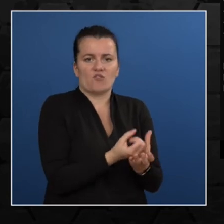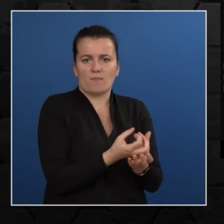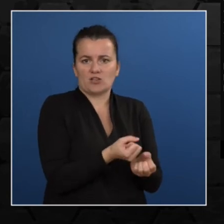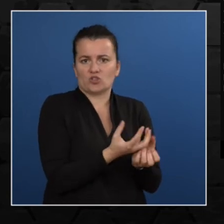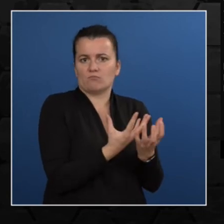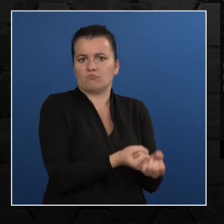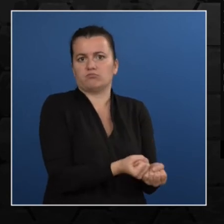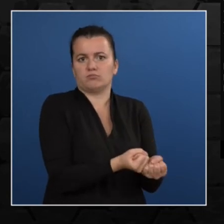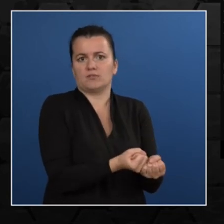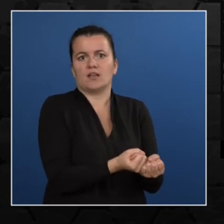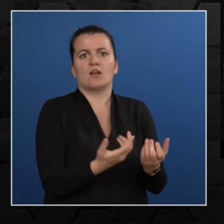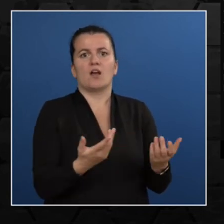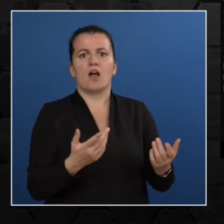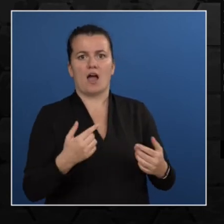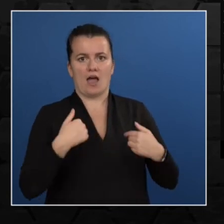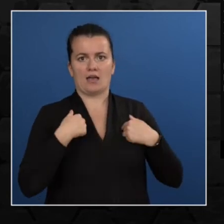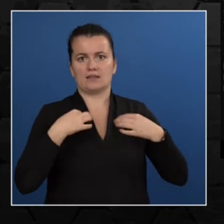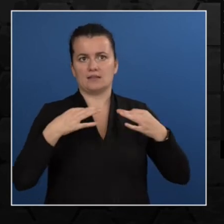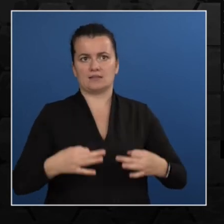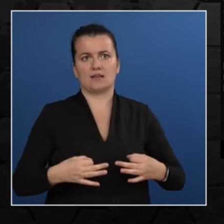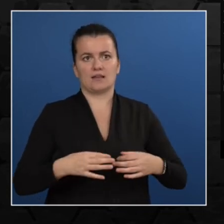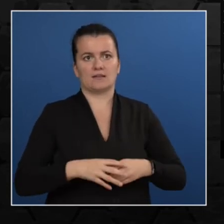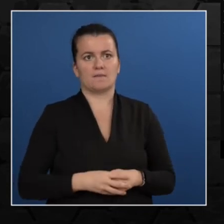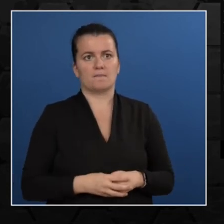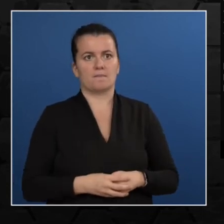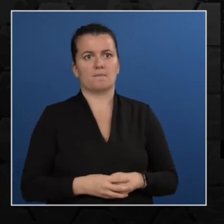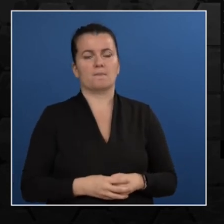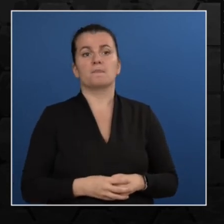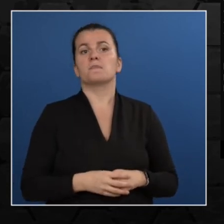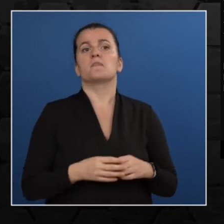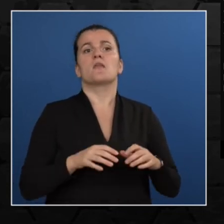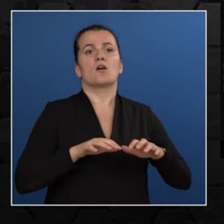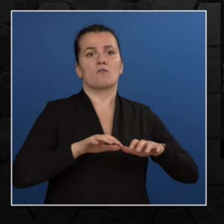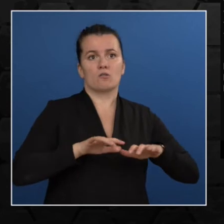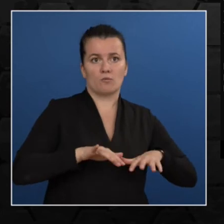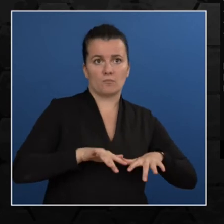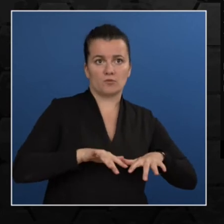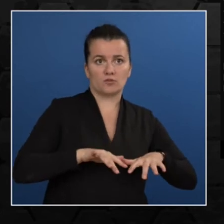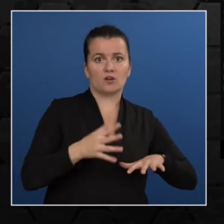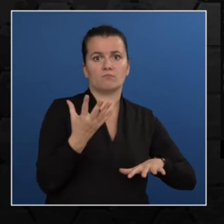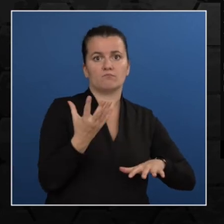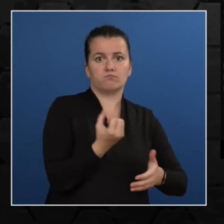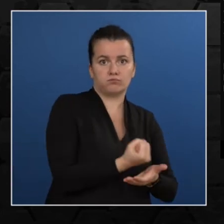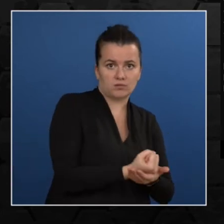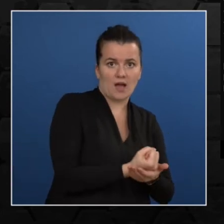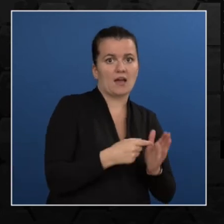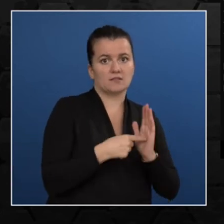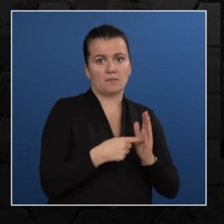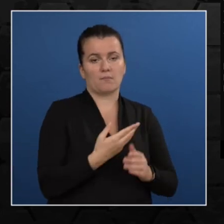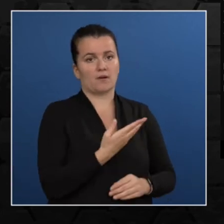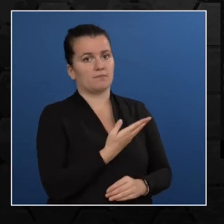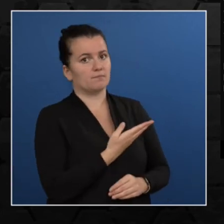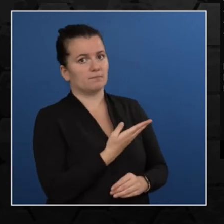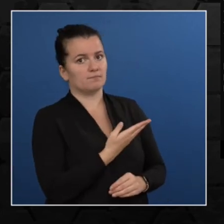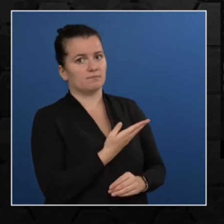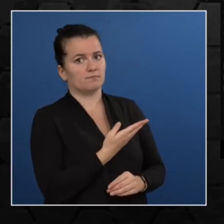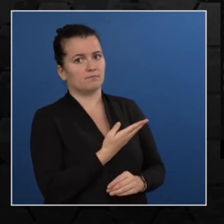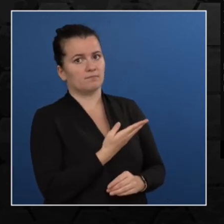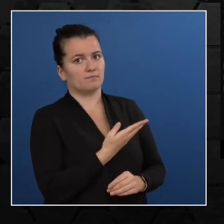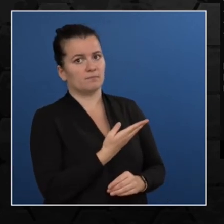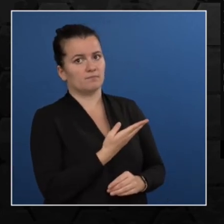machine learning capabilities on your PC for your command line interface. And how do you do that? You just type .NET tool